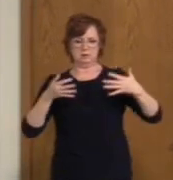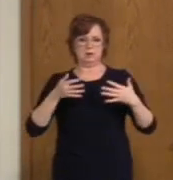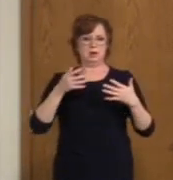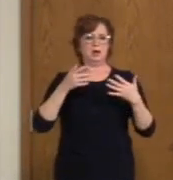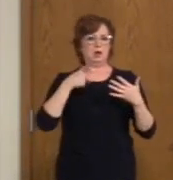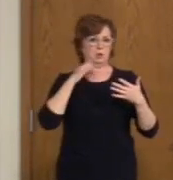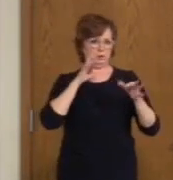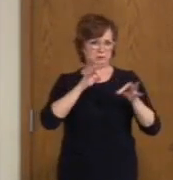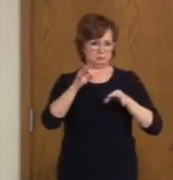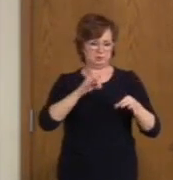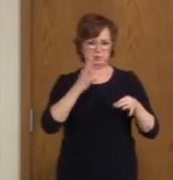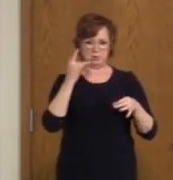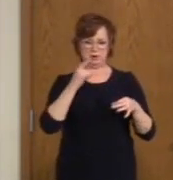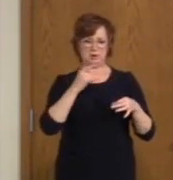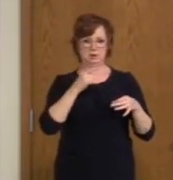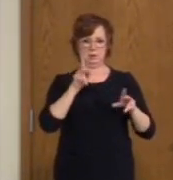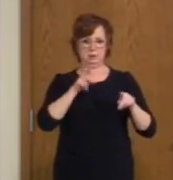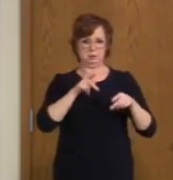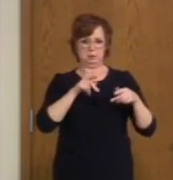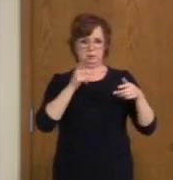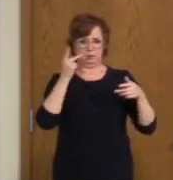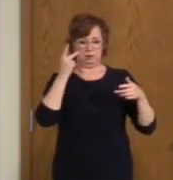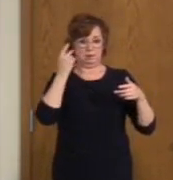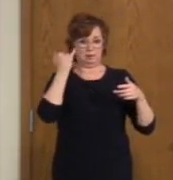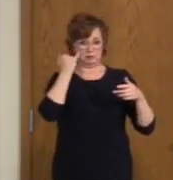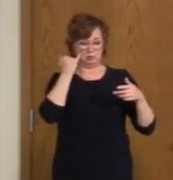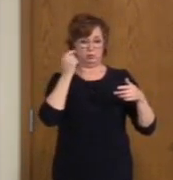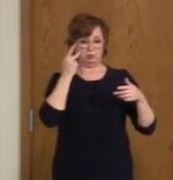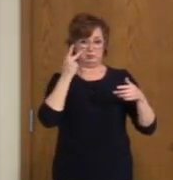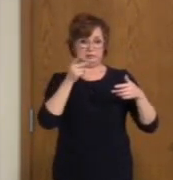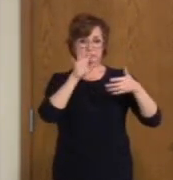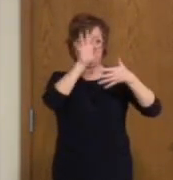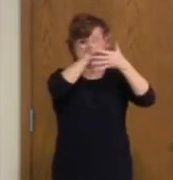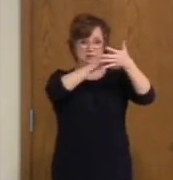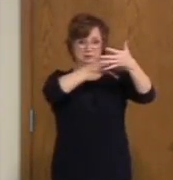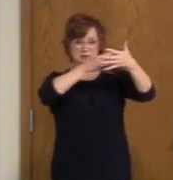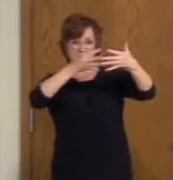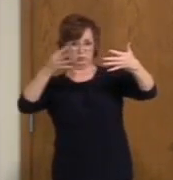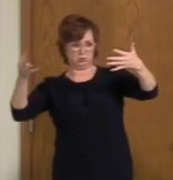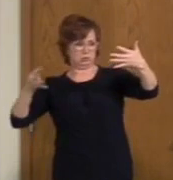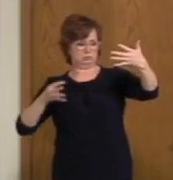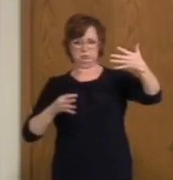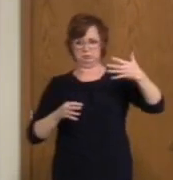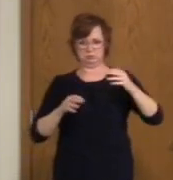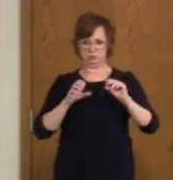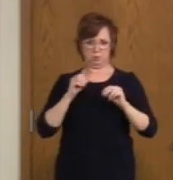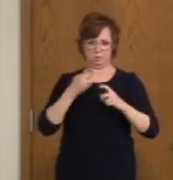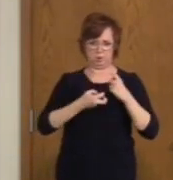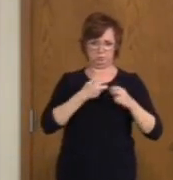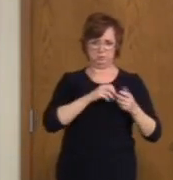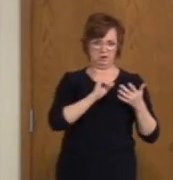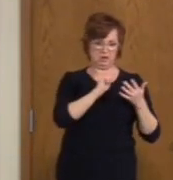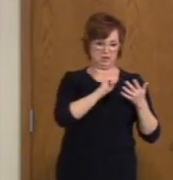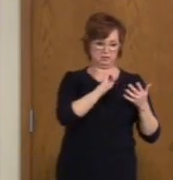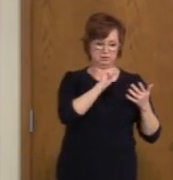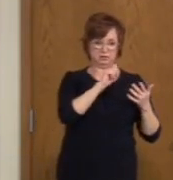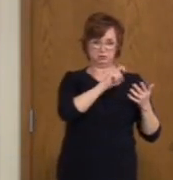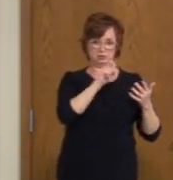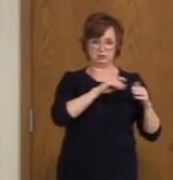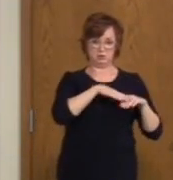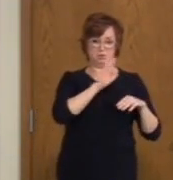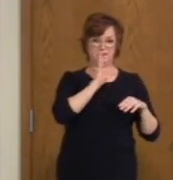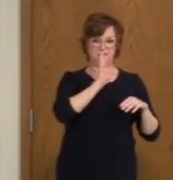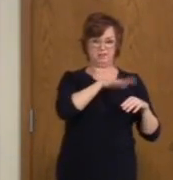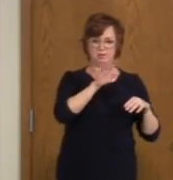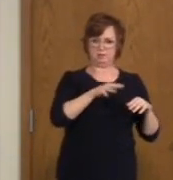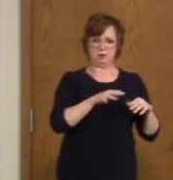where we are headed with providing Saskatchewan people with 180,000 vaccines over the course of the next 15 to 20 days, which is